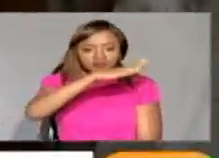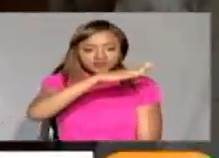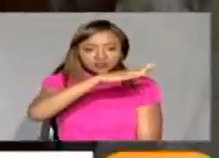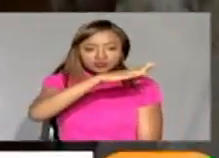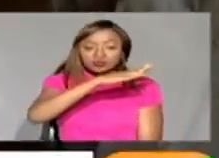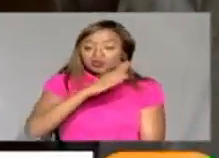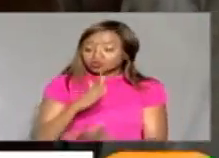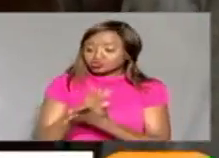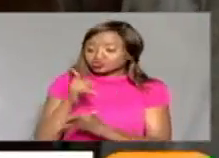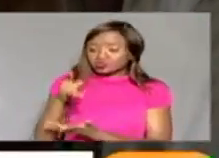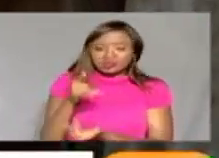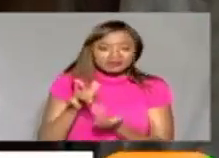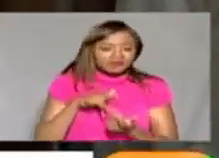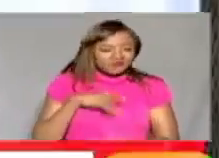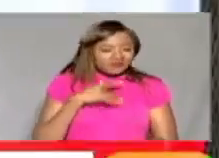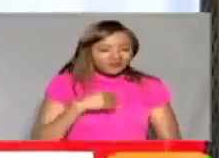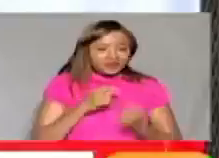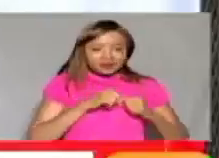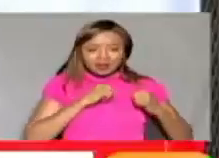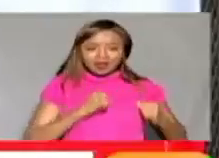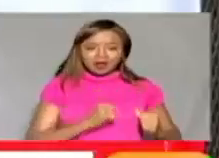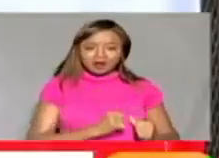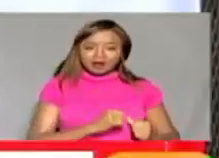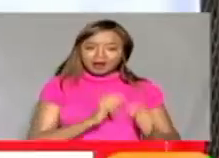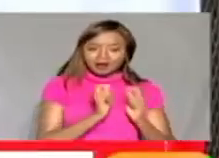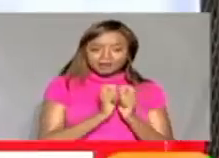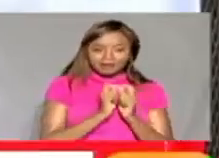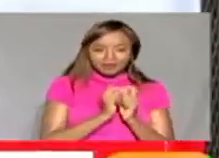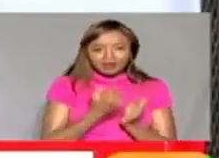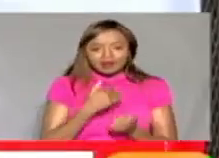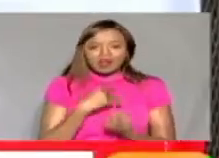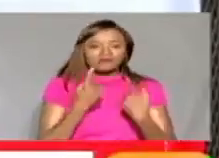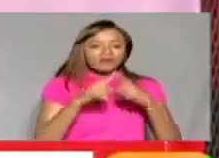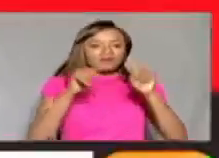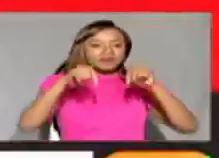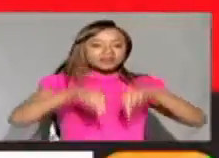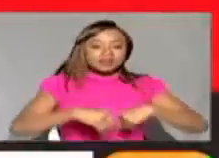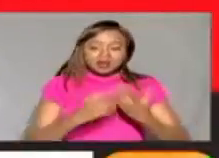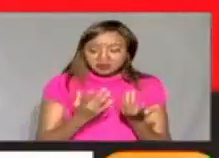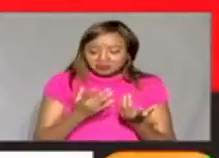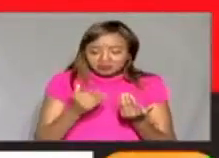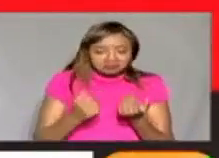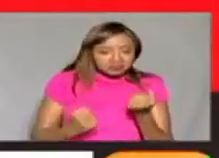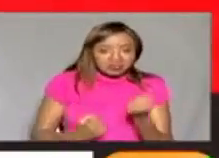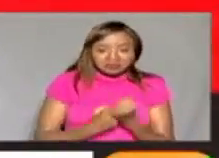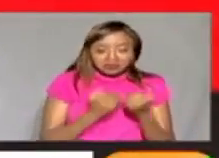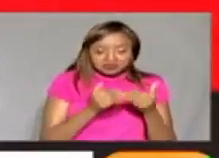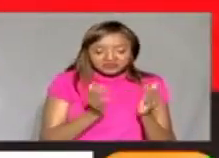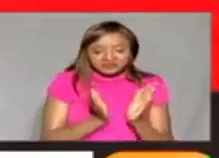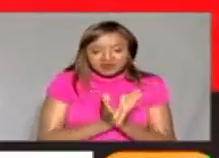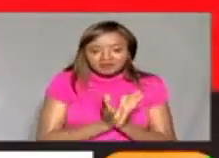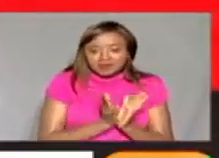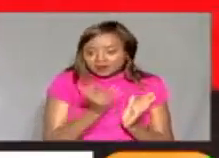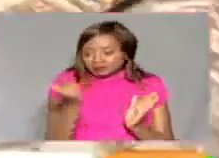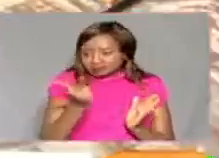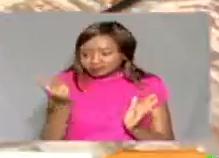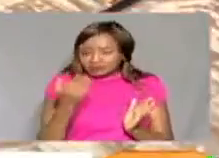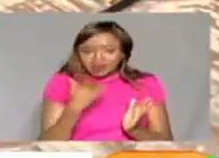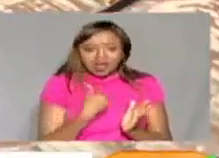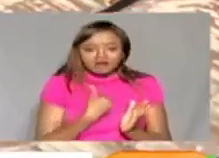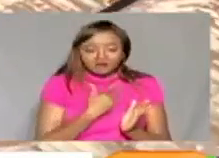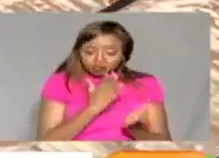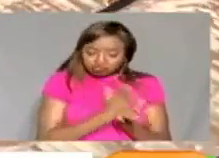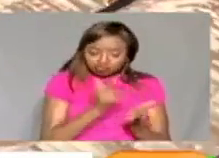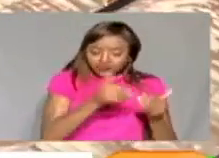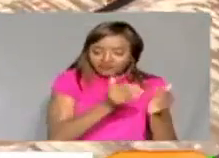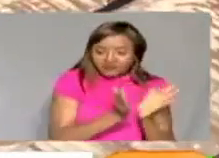She's not only nursing wounds in her heart, but she has been left to support a family left behind by her sons, a burden